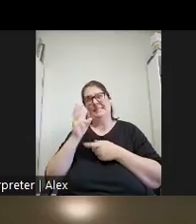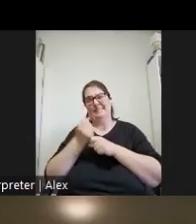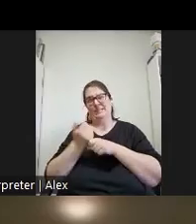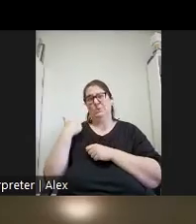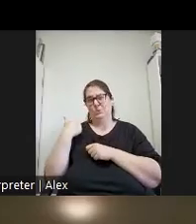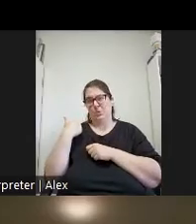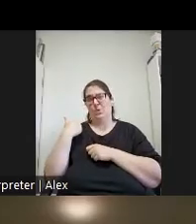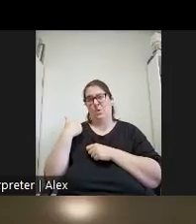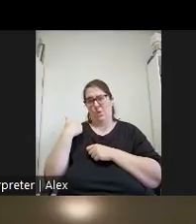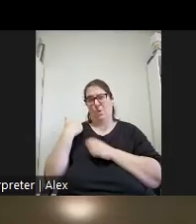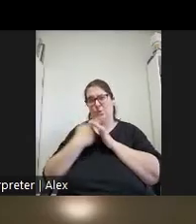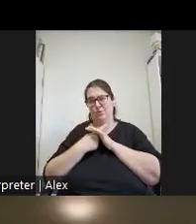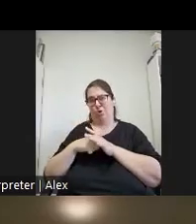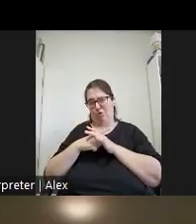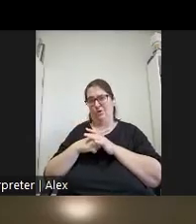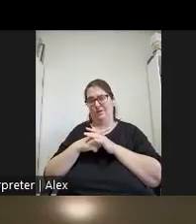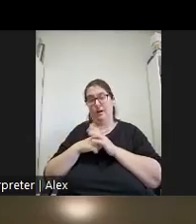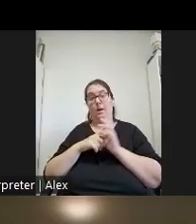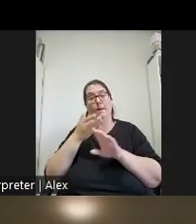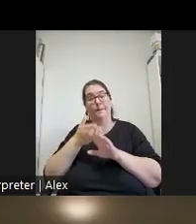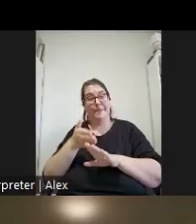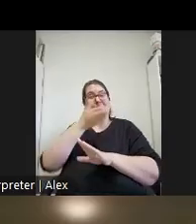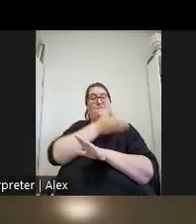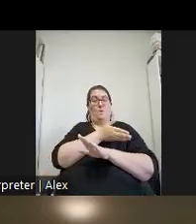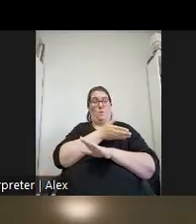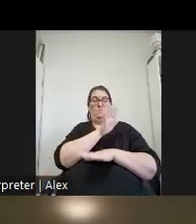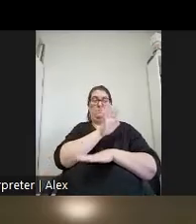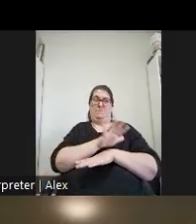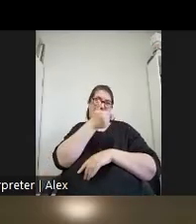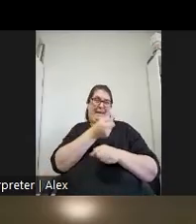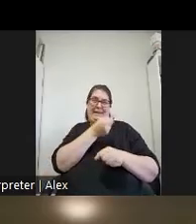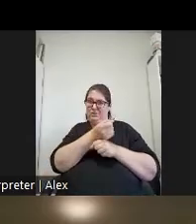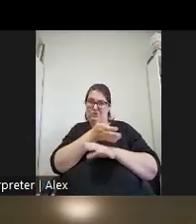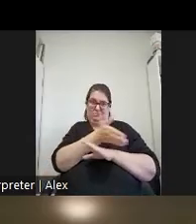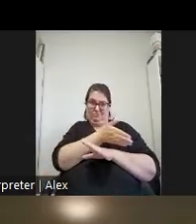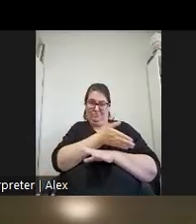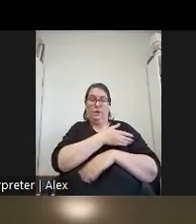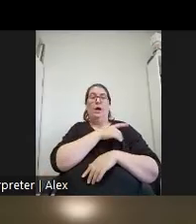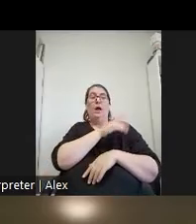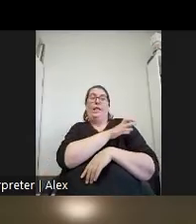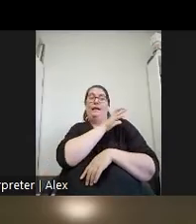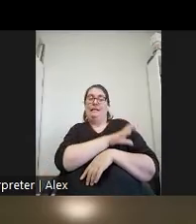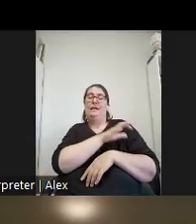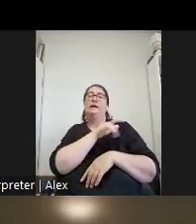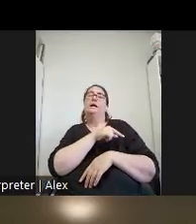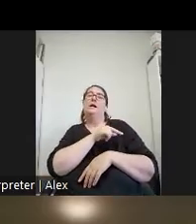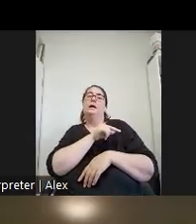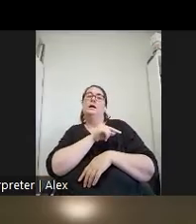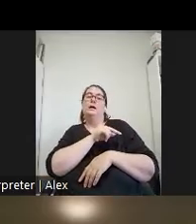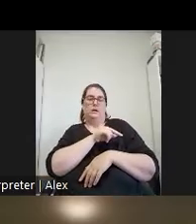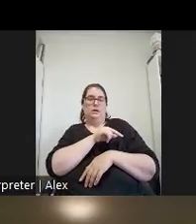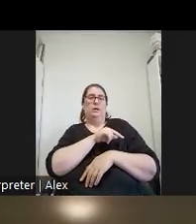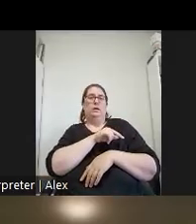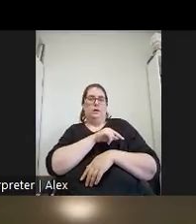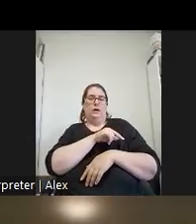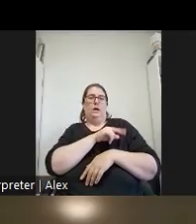We started working on it. But before that, for almost over a decade, the clinic has long been developing